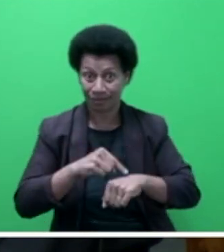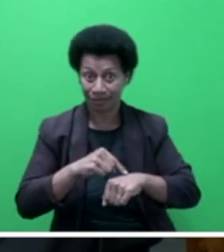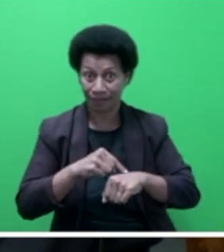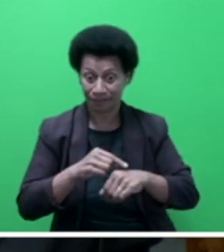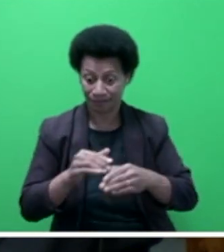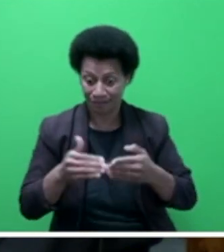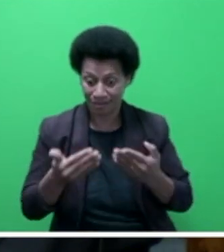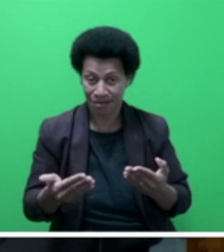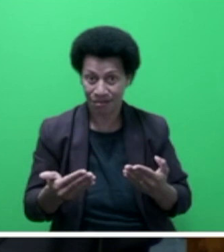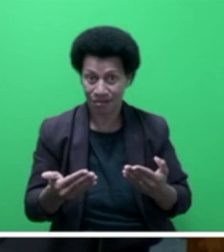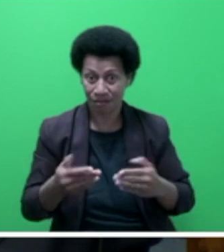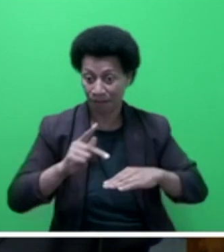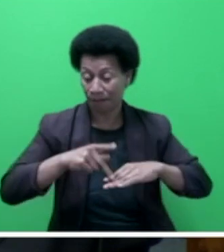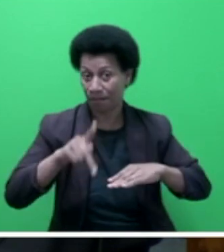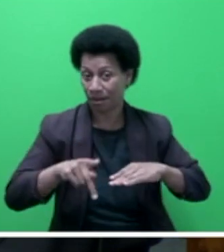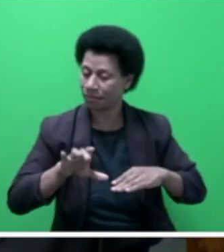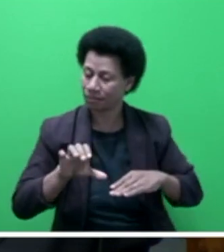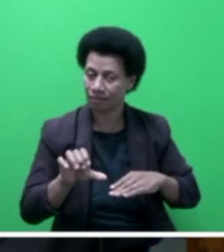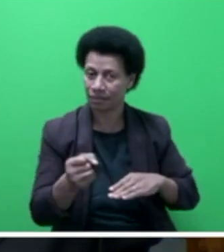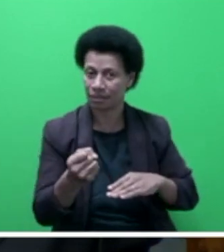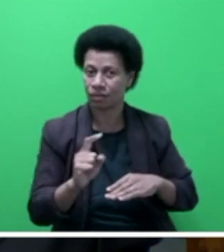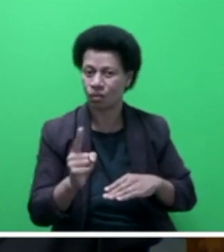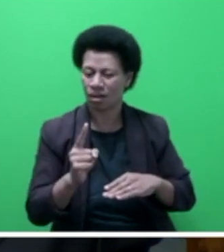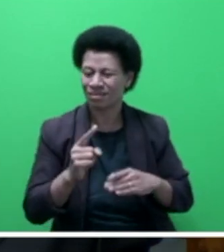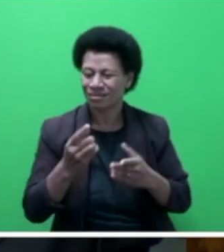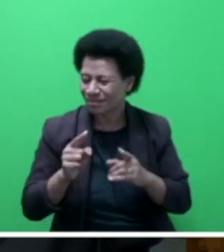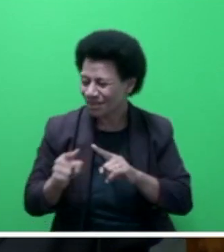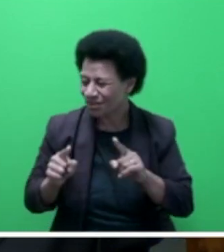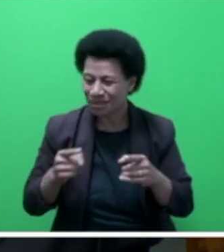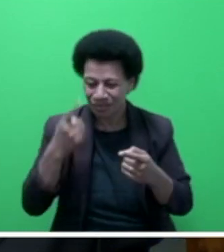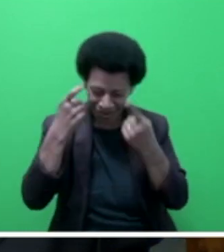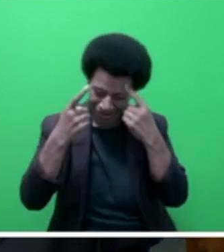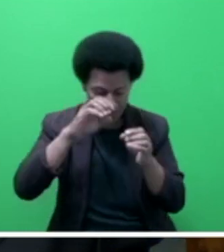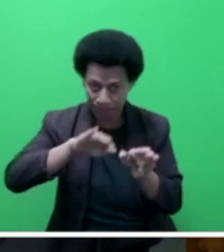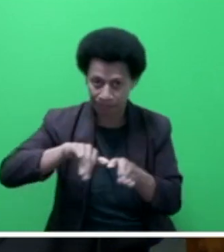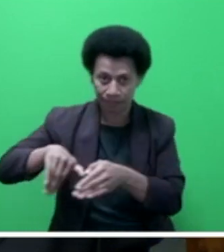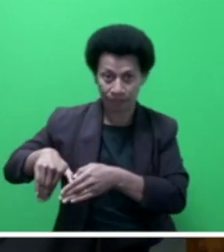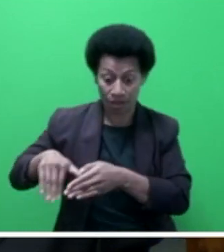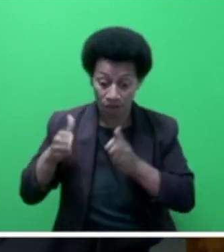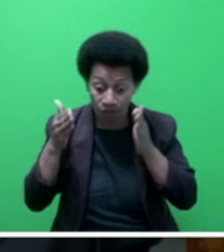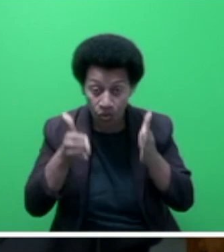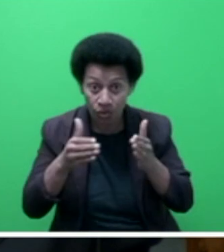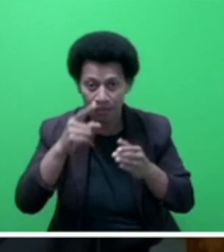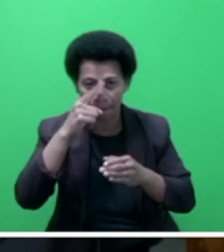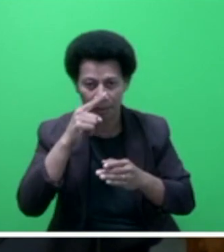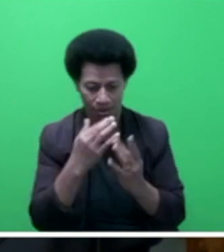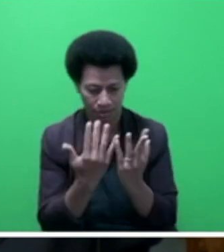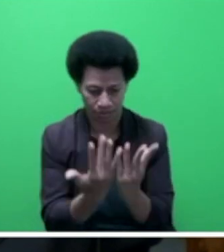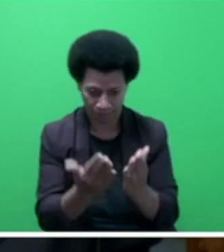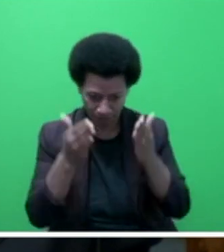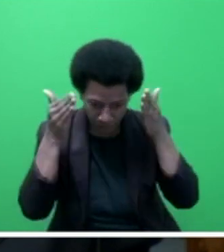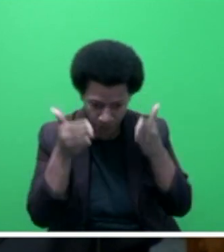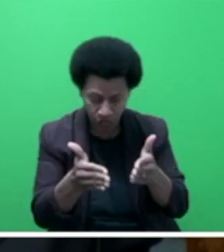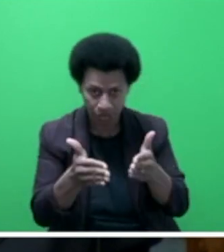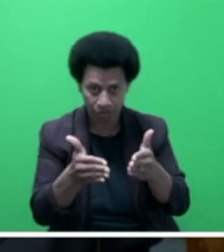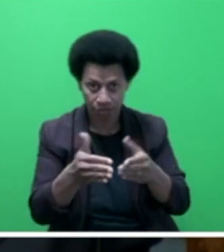a Parliament must put our differences aside. Our focus should be our people, and only our people. The battle at